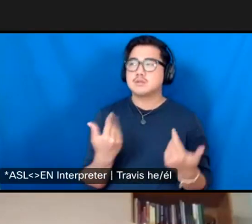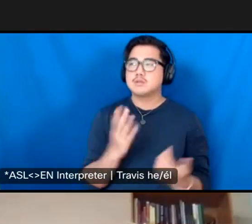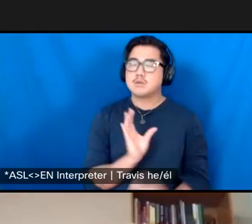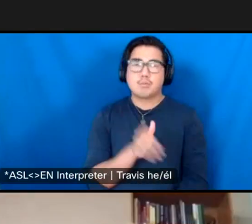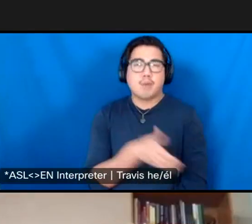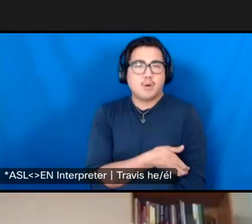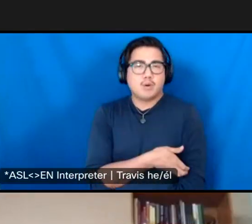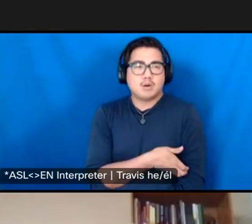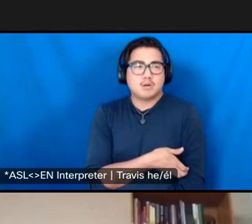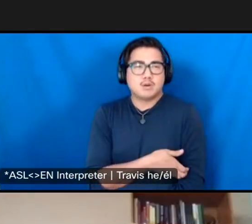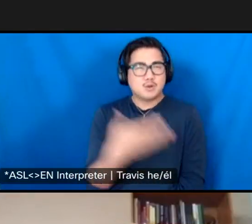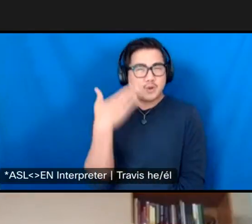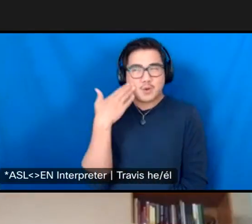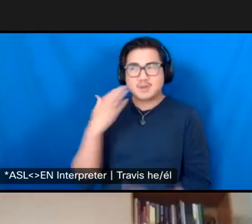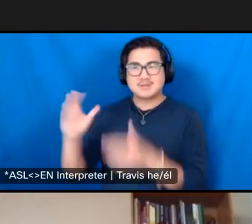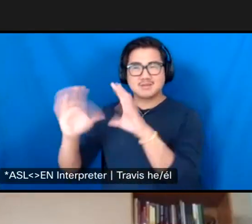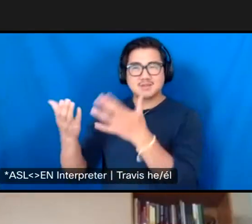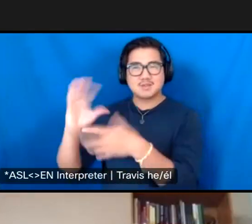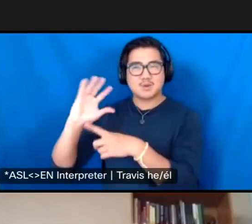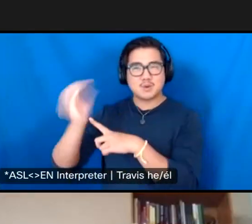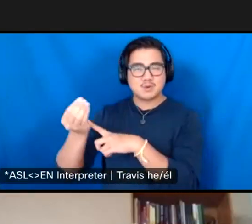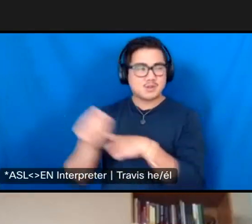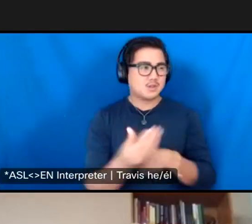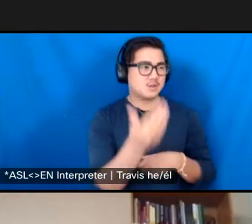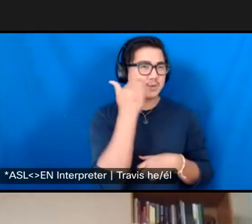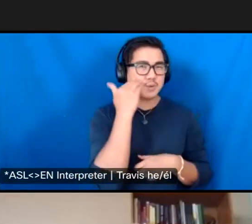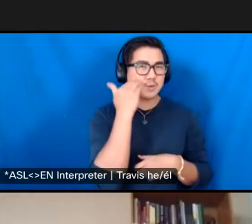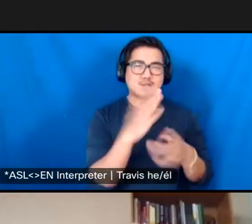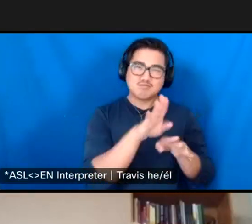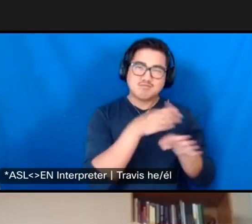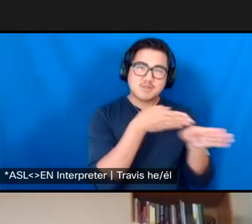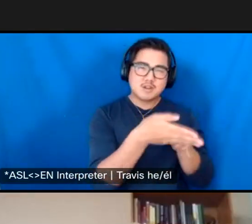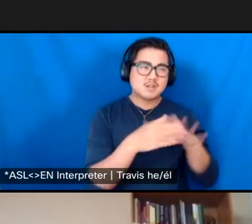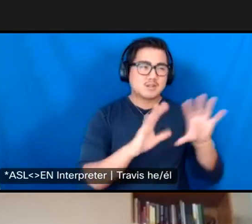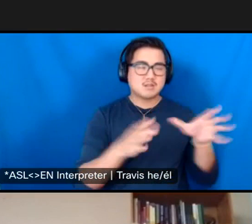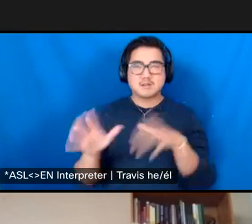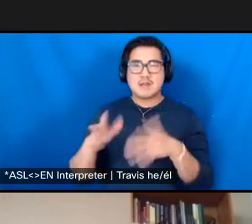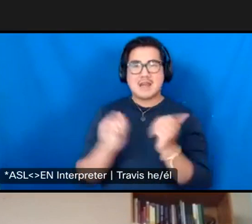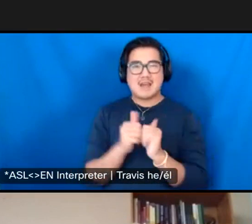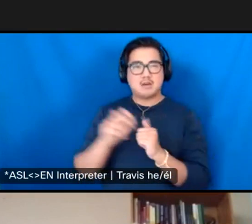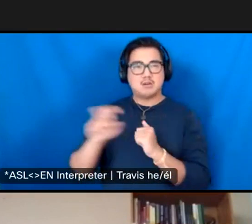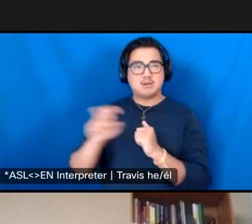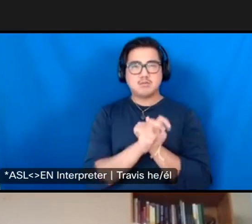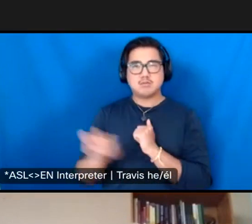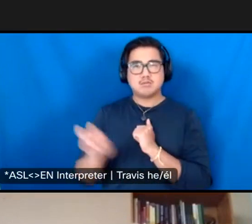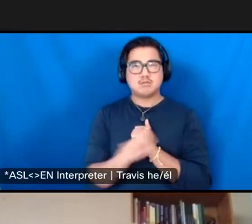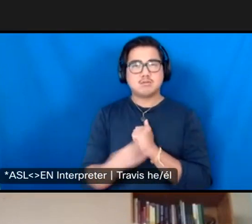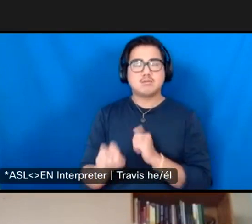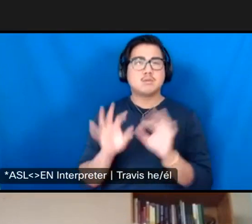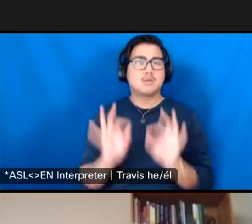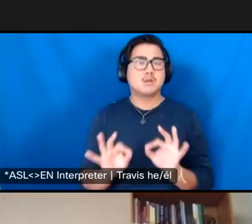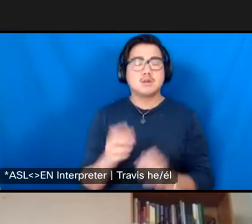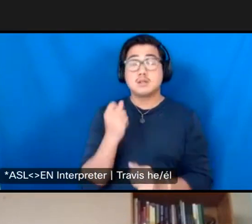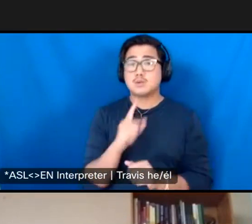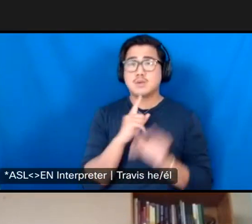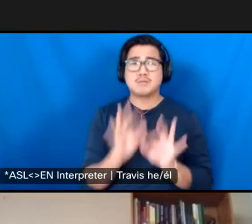to have had the education to do so. As long as we don't forget who we are and what we really believe, we can straddle